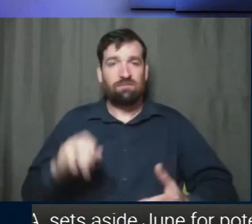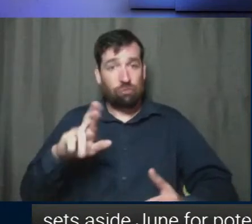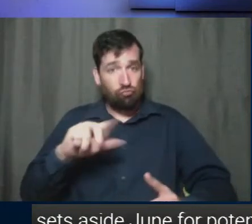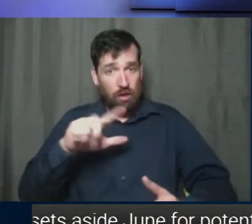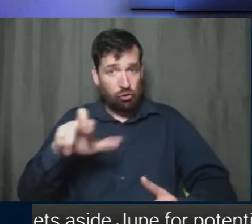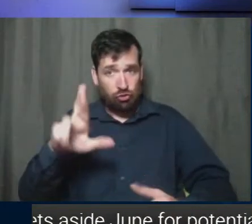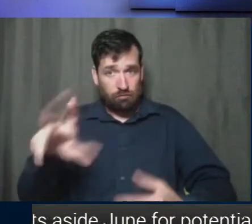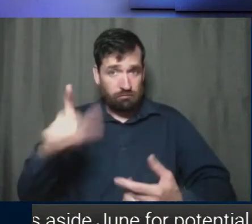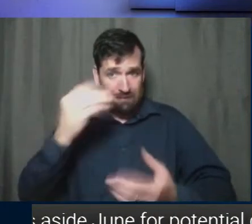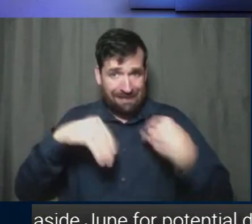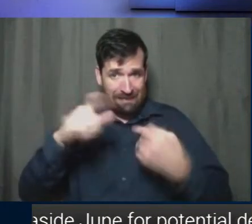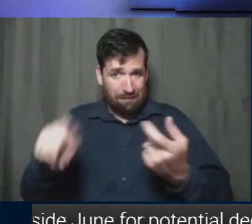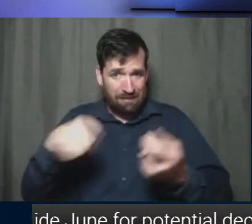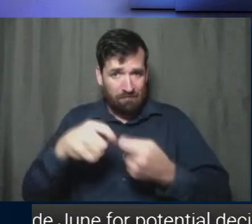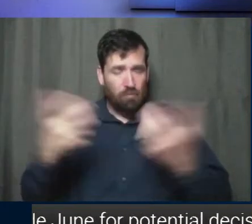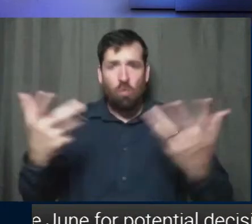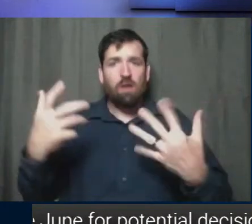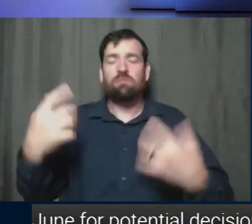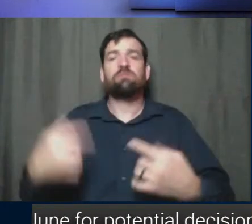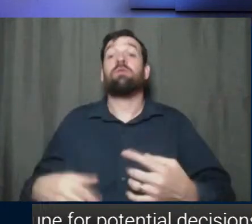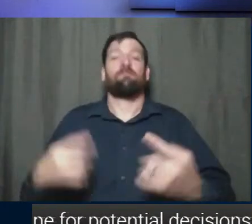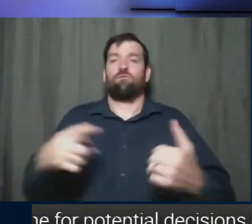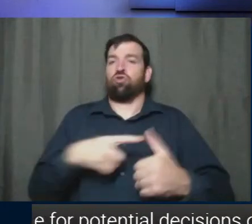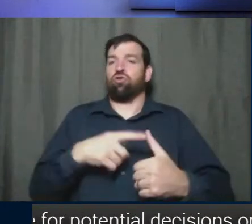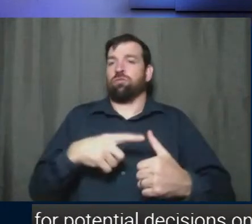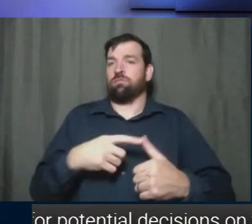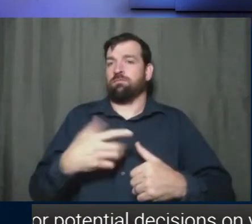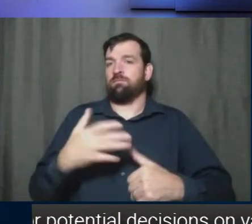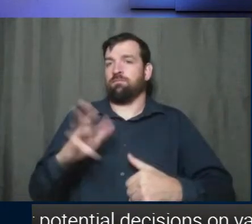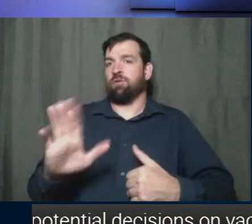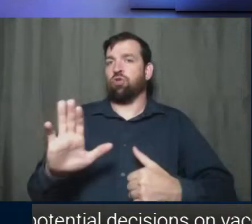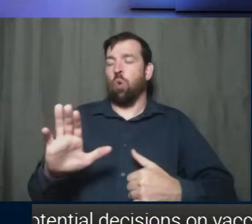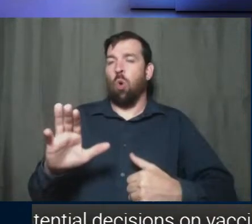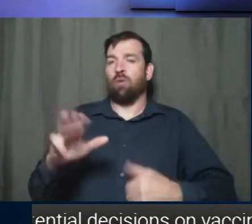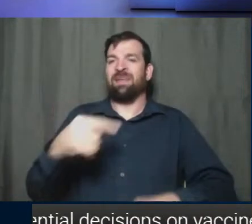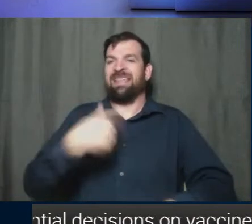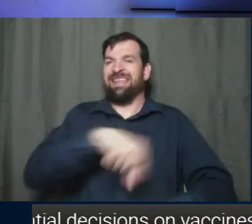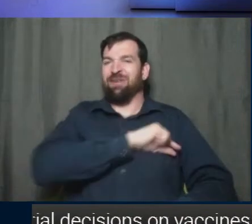specific? What is like the one, okay, first of all, what's like your guilty pleasure food,